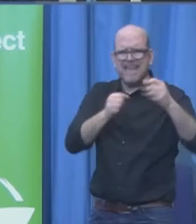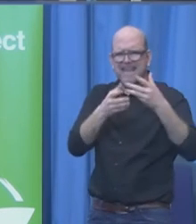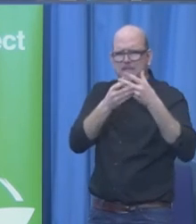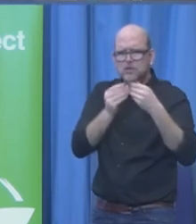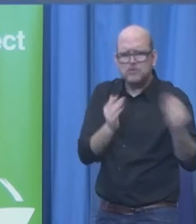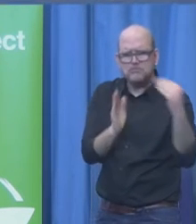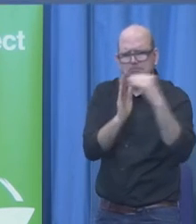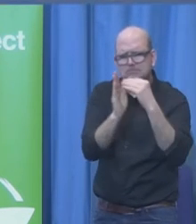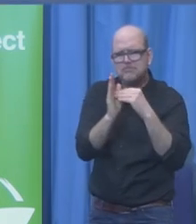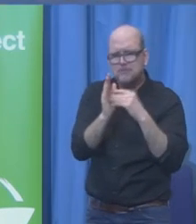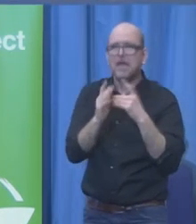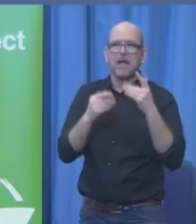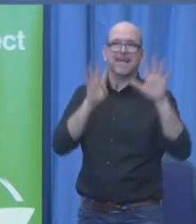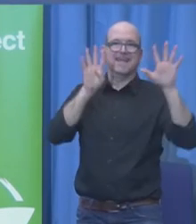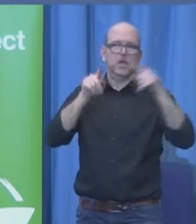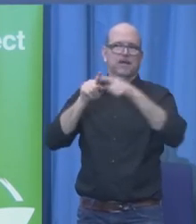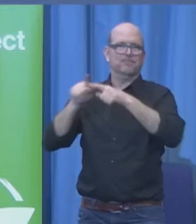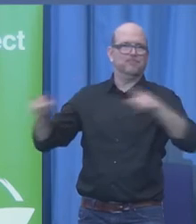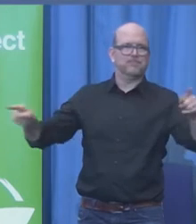often